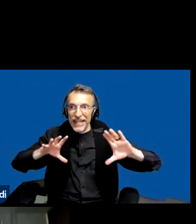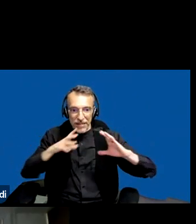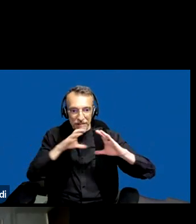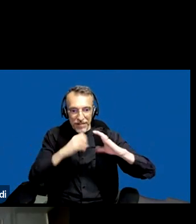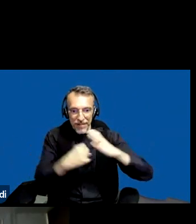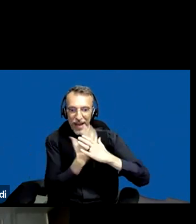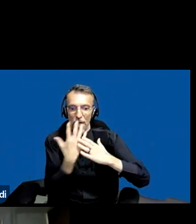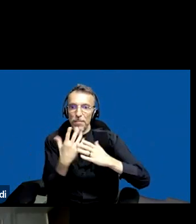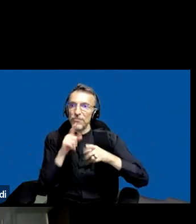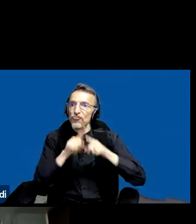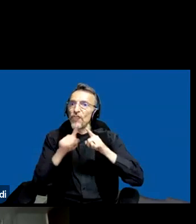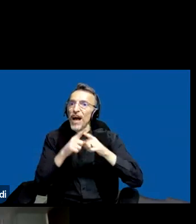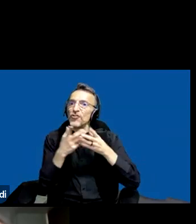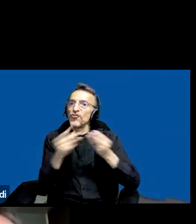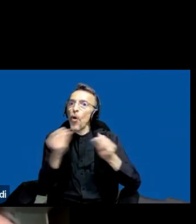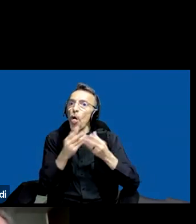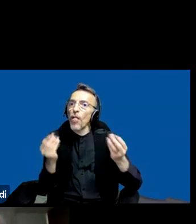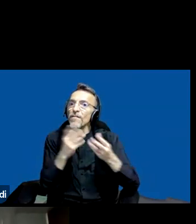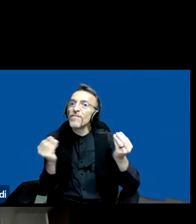good question there.